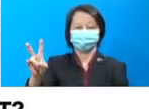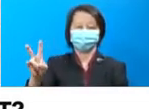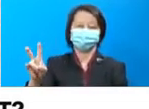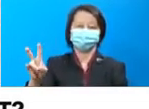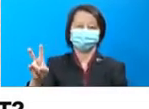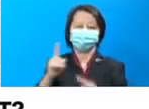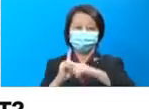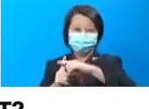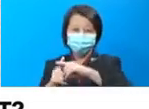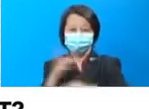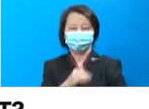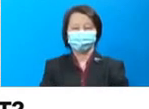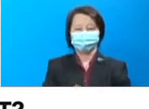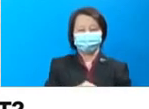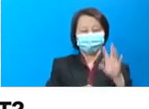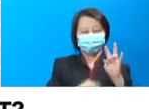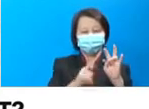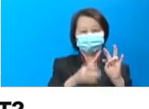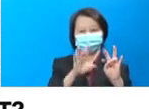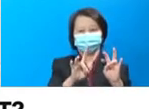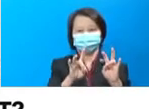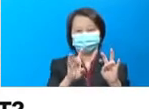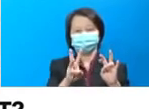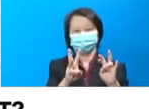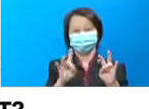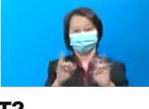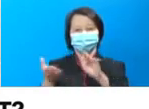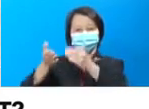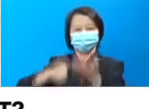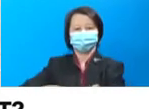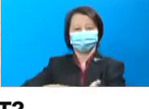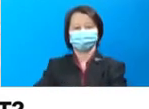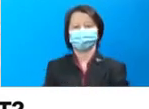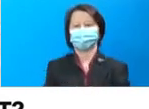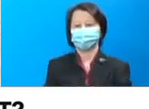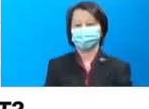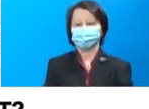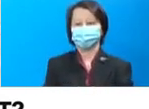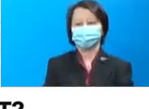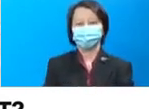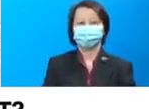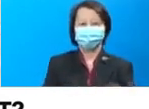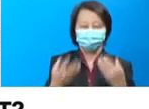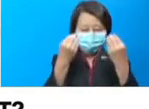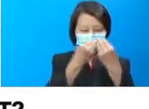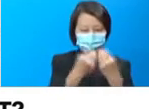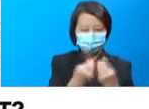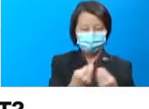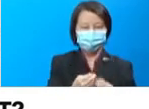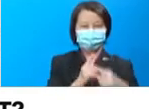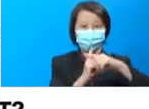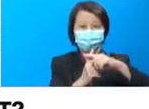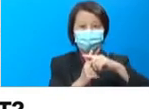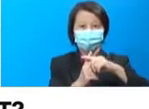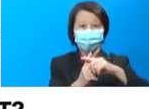drug to treat COVID-19 patients. He added that the results of these trials would be available in September. The ministry has also clarified